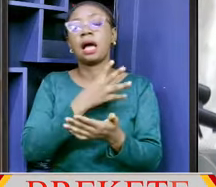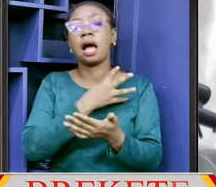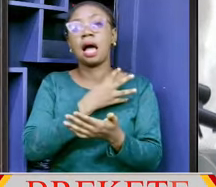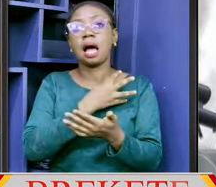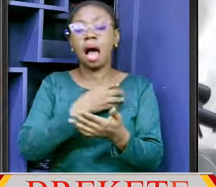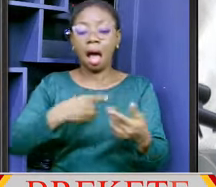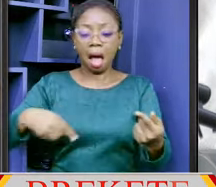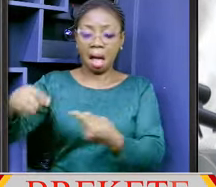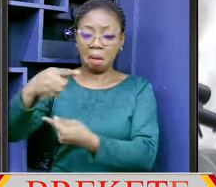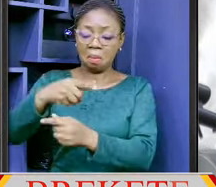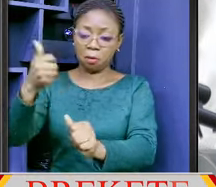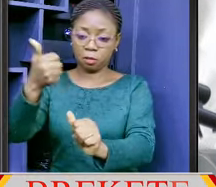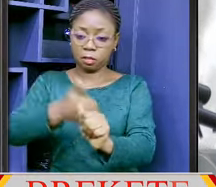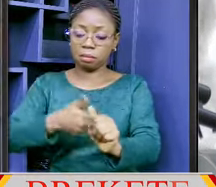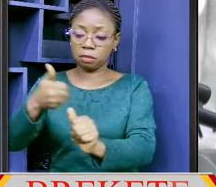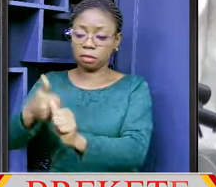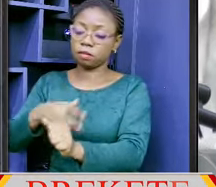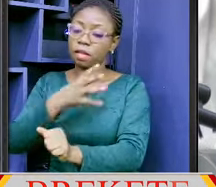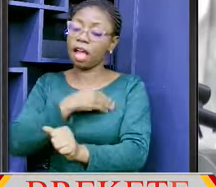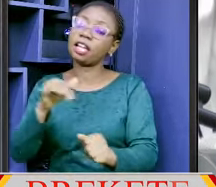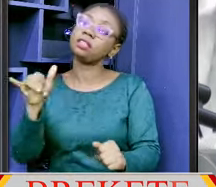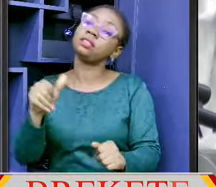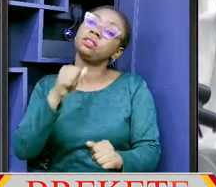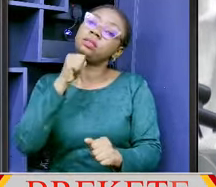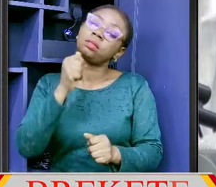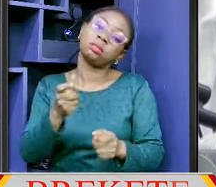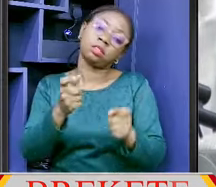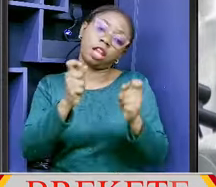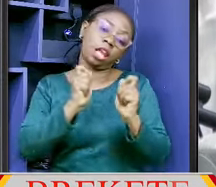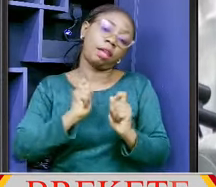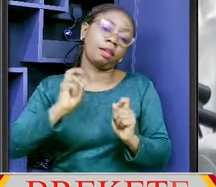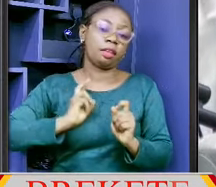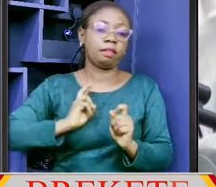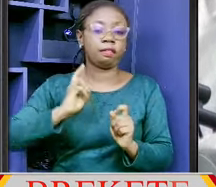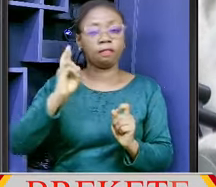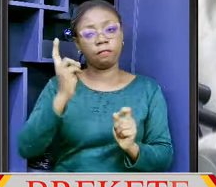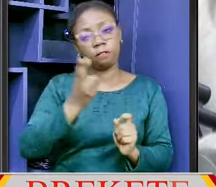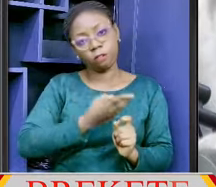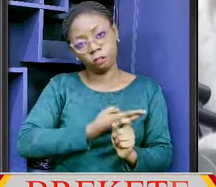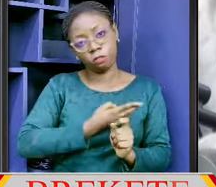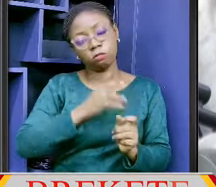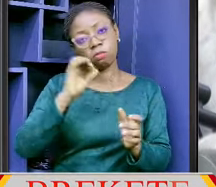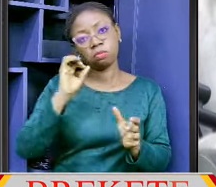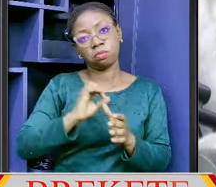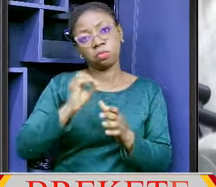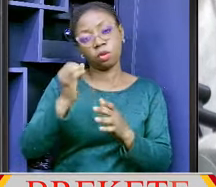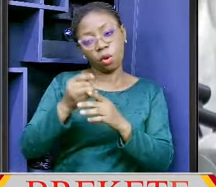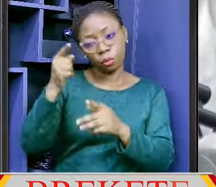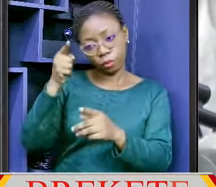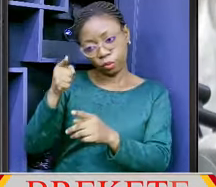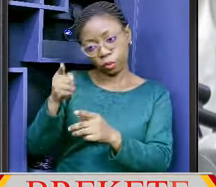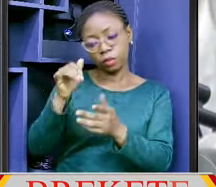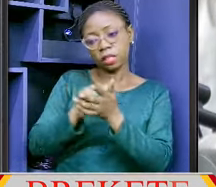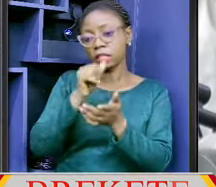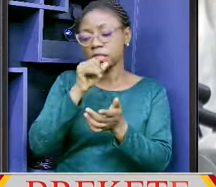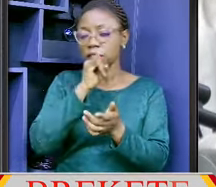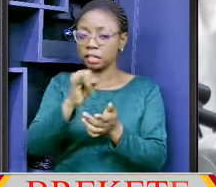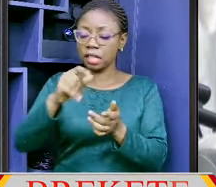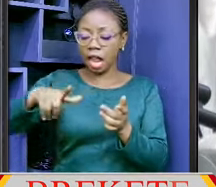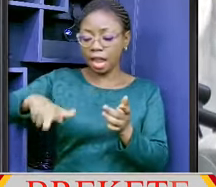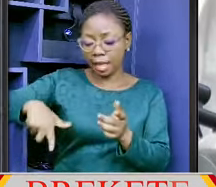money amongst themselves. Yes, sir. They no come give you, will be their late